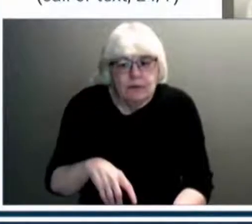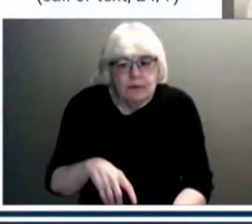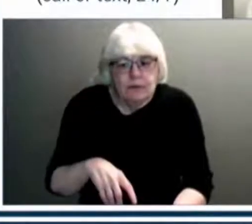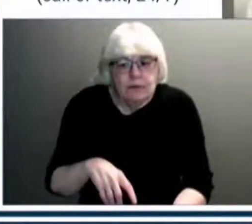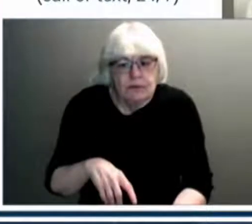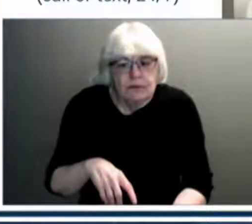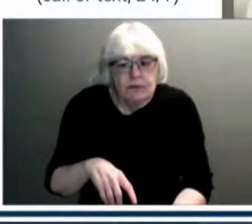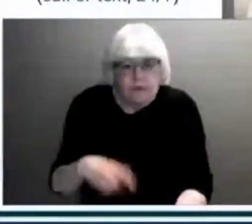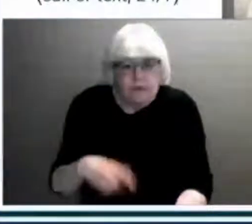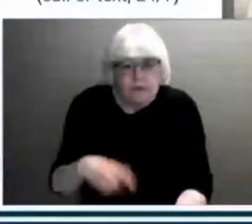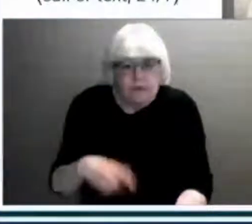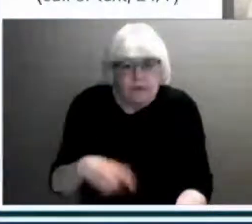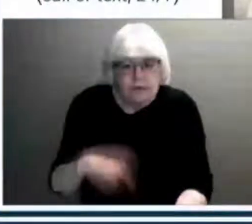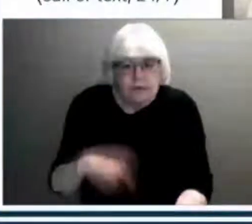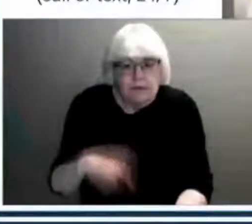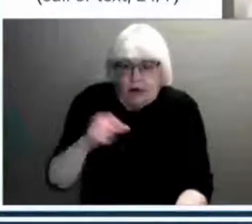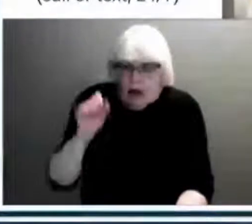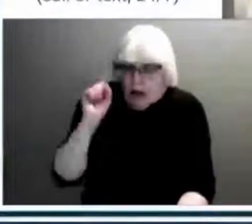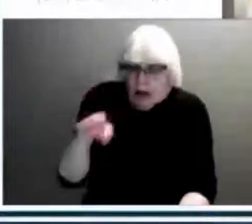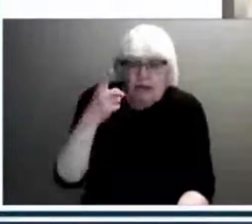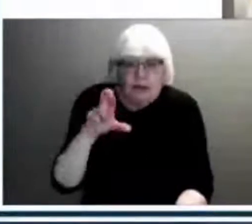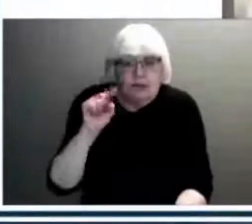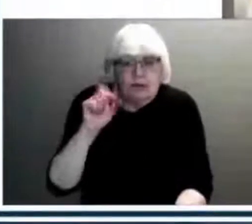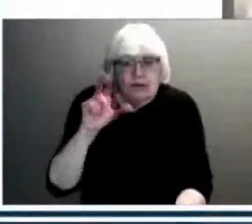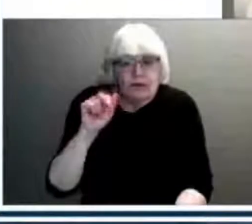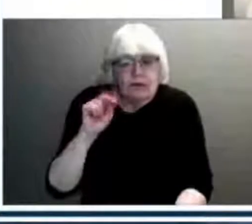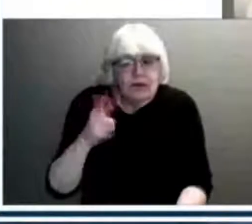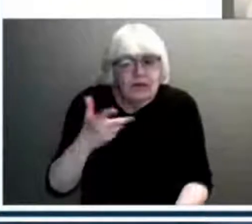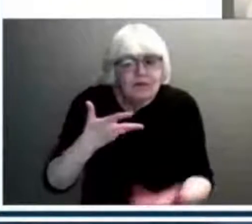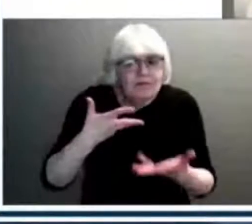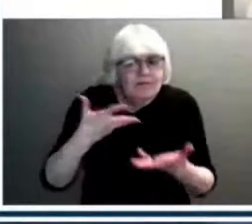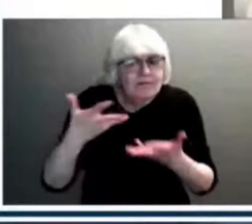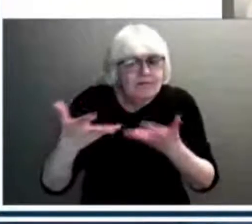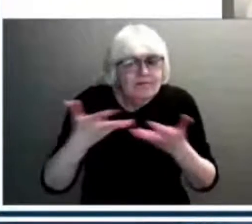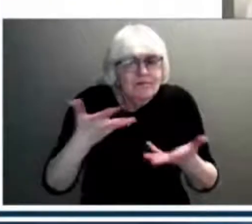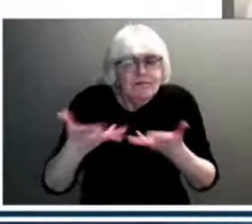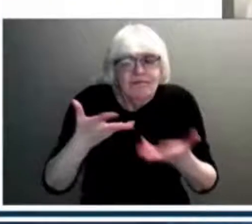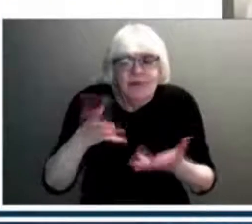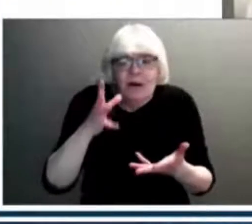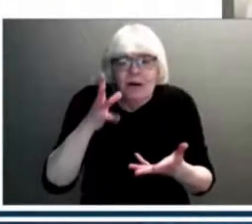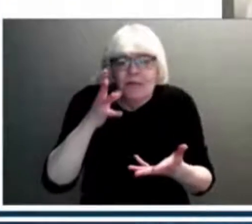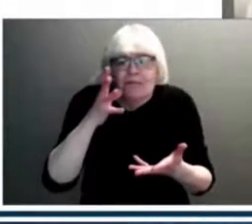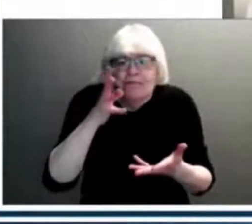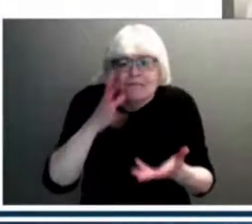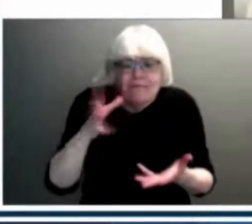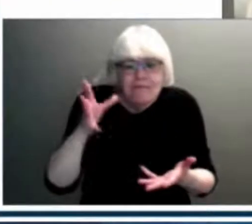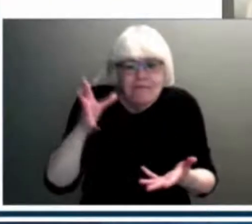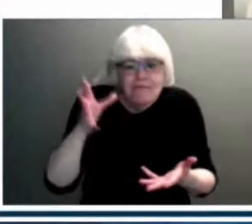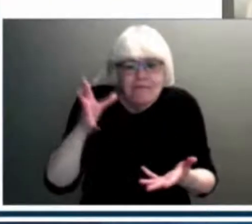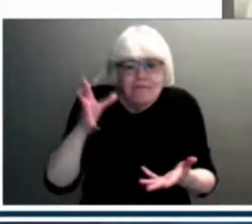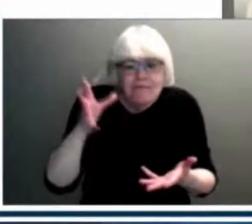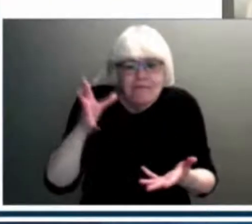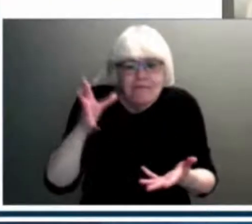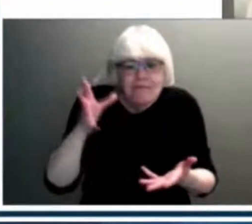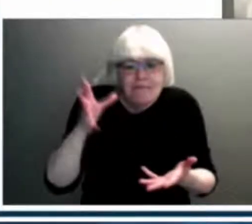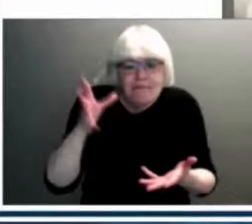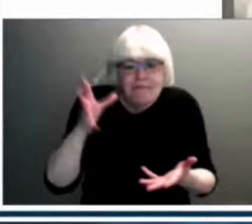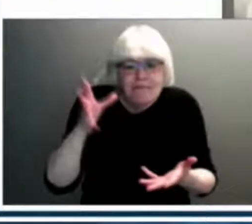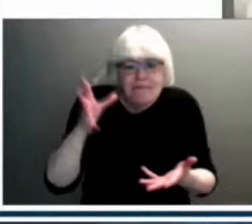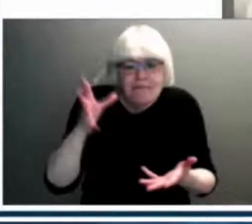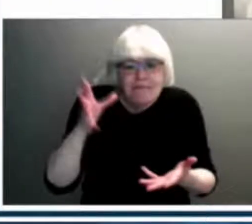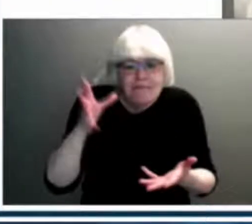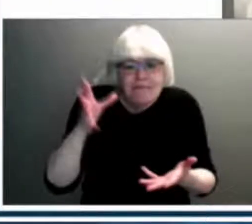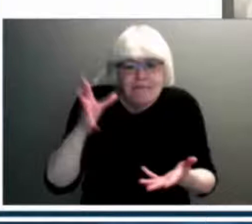number of parents who are struggling to get their children vaccinated, and that's because of their medical history. They've been